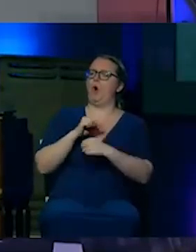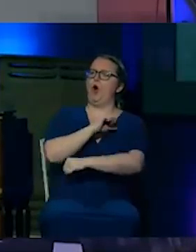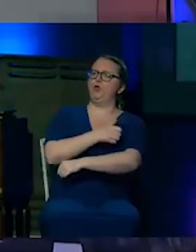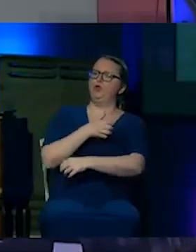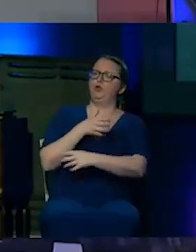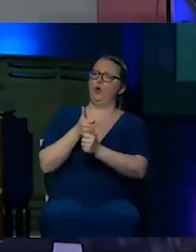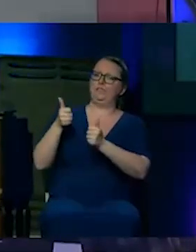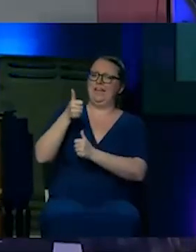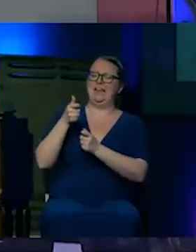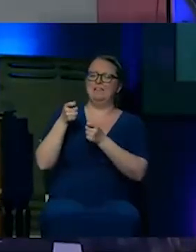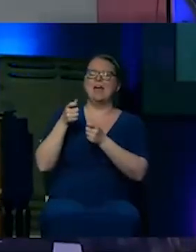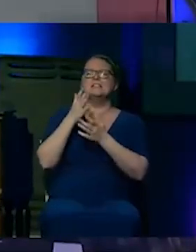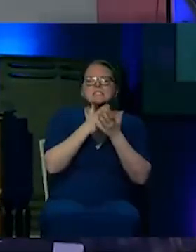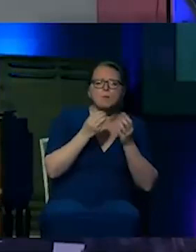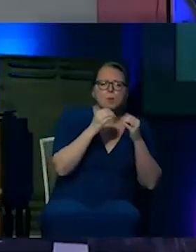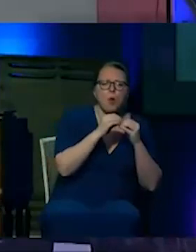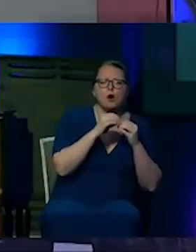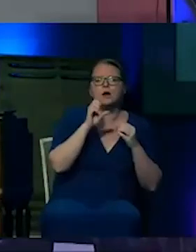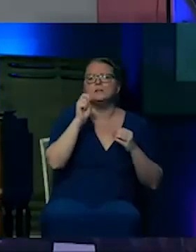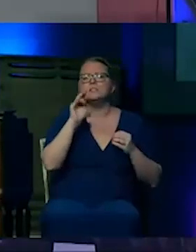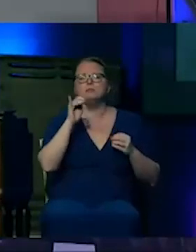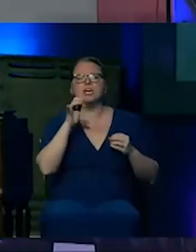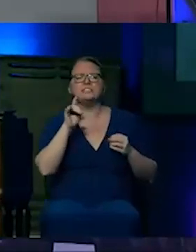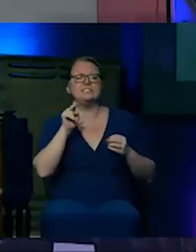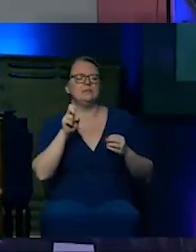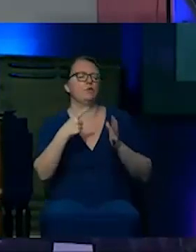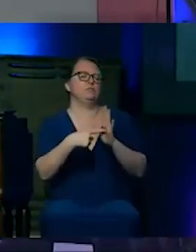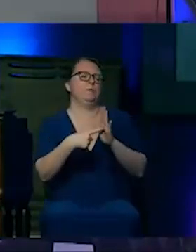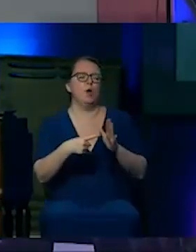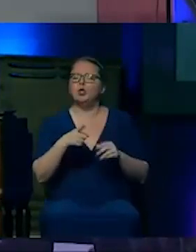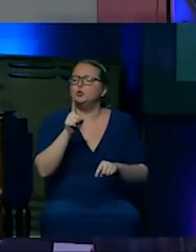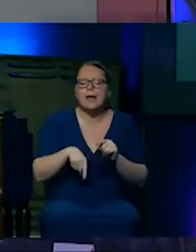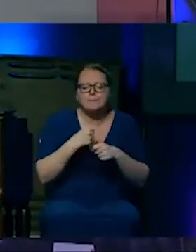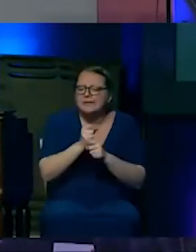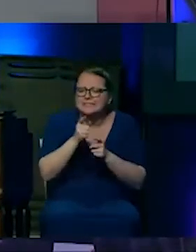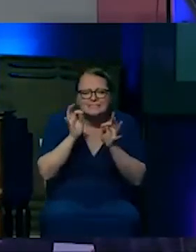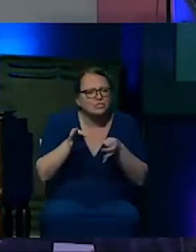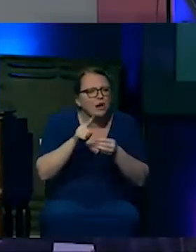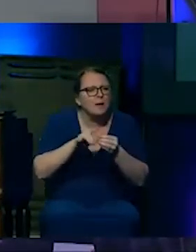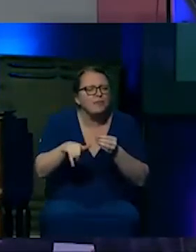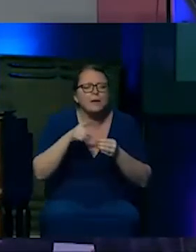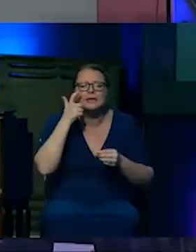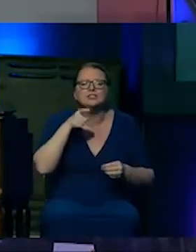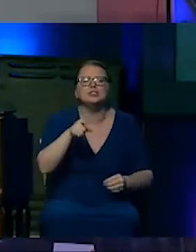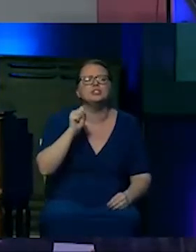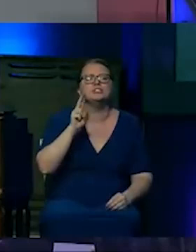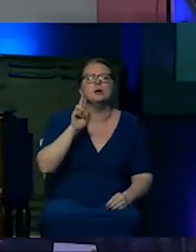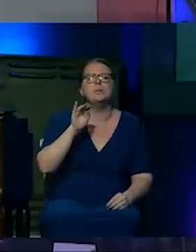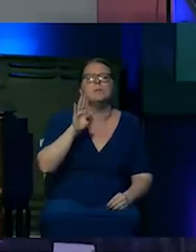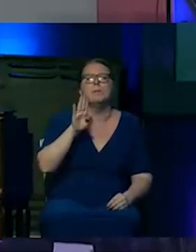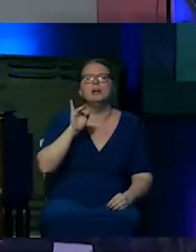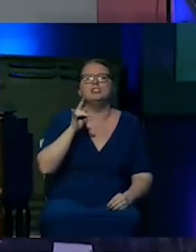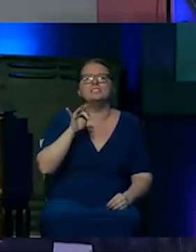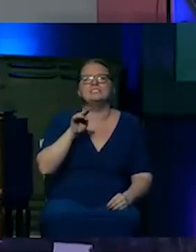like subjective, right? So probably a lot of you have heard like, you can't make a decision on that because you're subjective. And I'm like, okay,